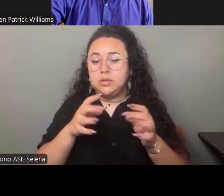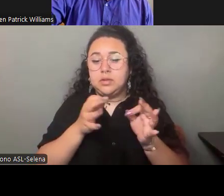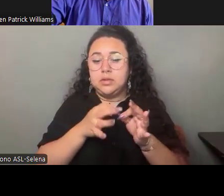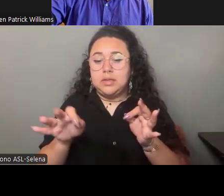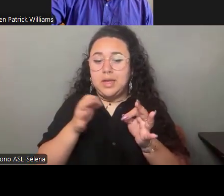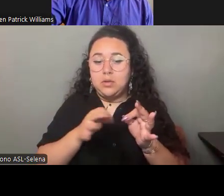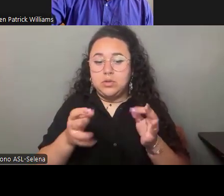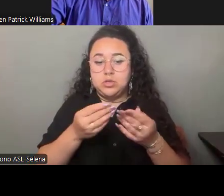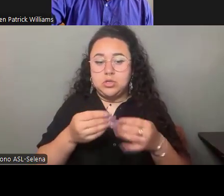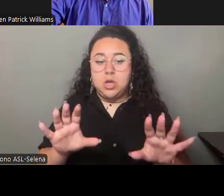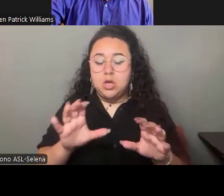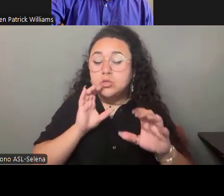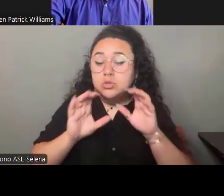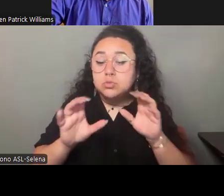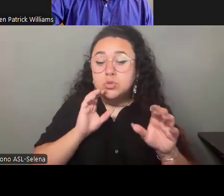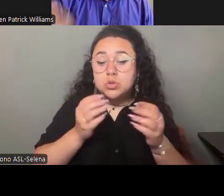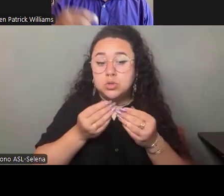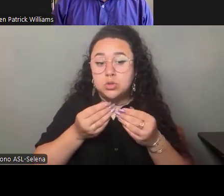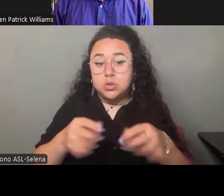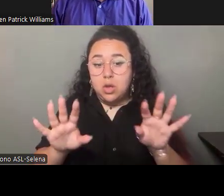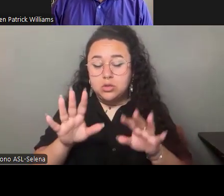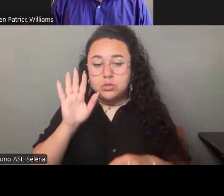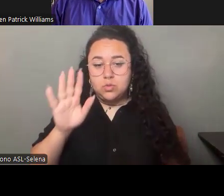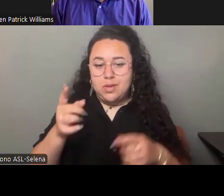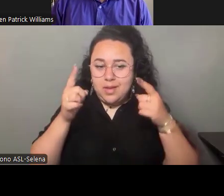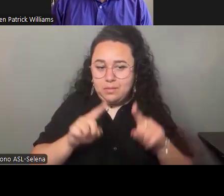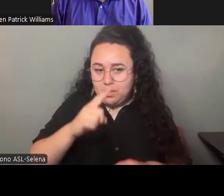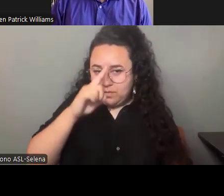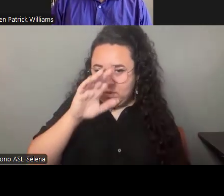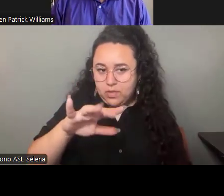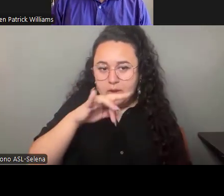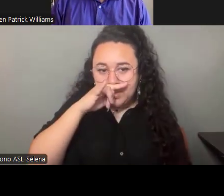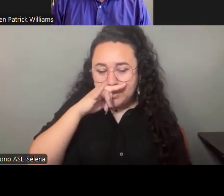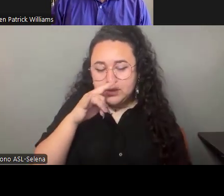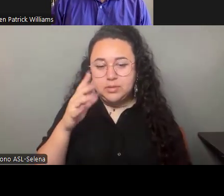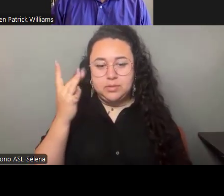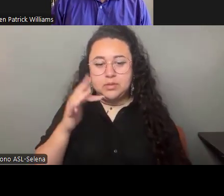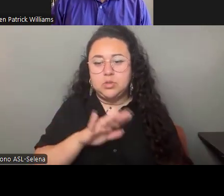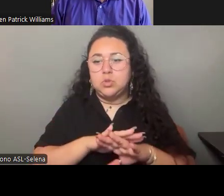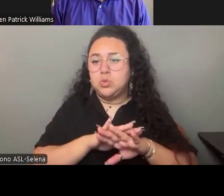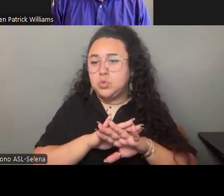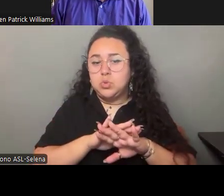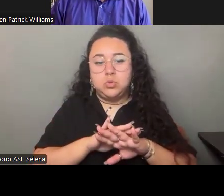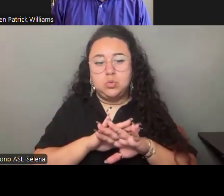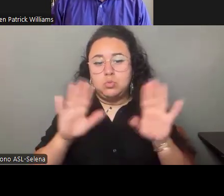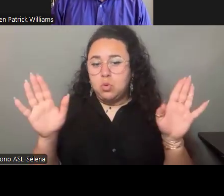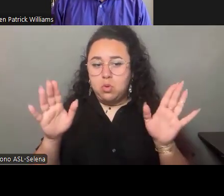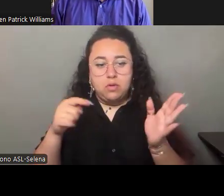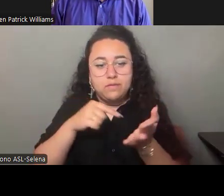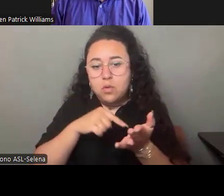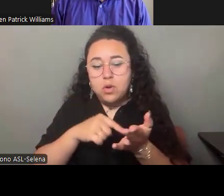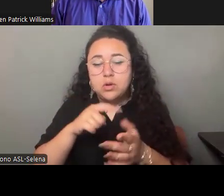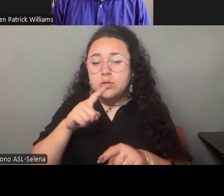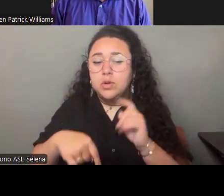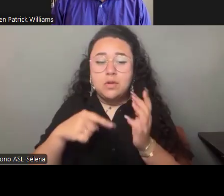loss, the communication loss that's about to happen for their kids because they can no longer like they couldn't afford this in